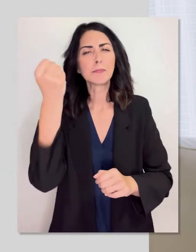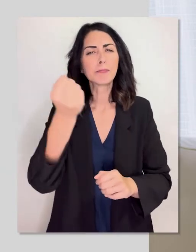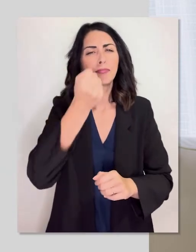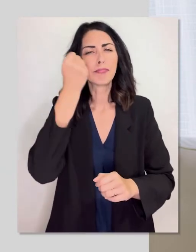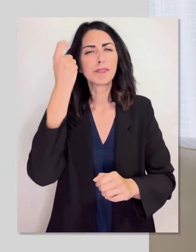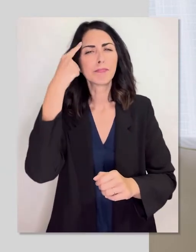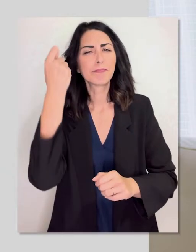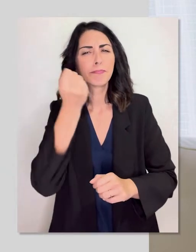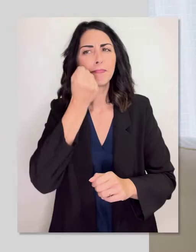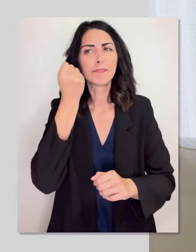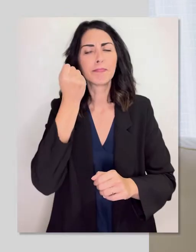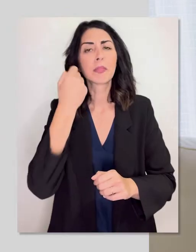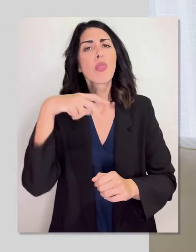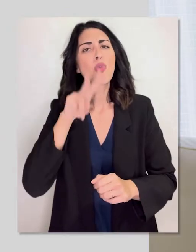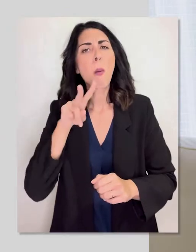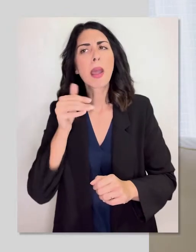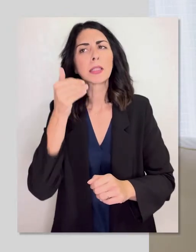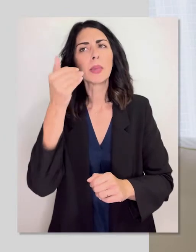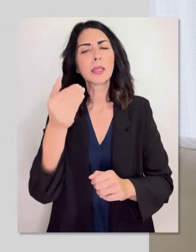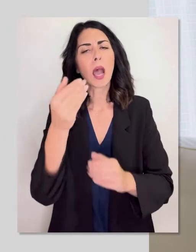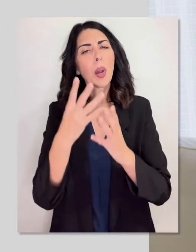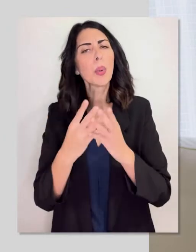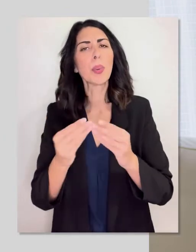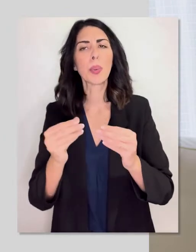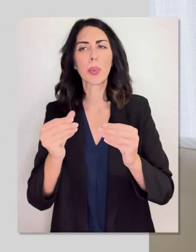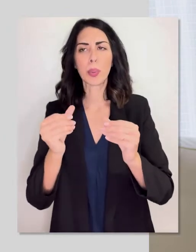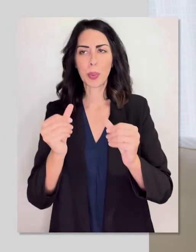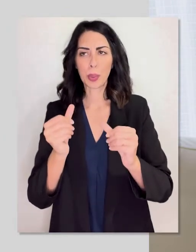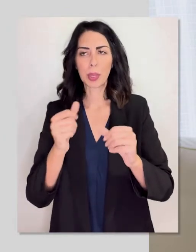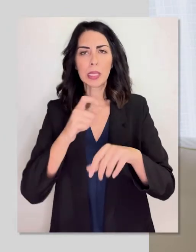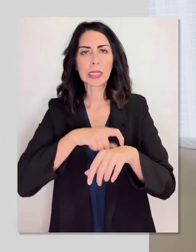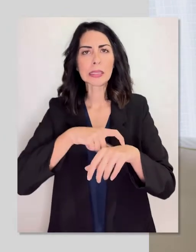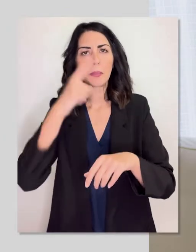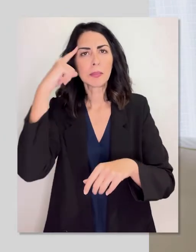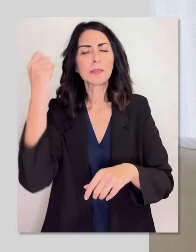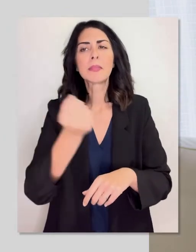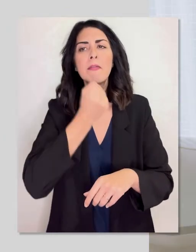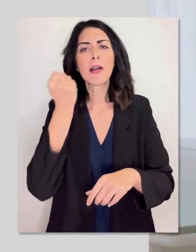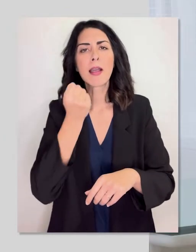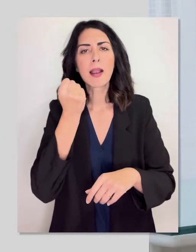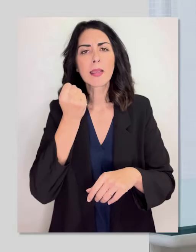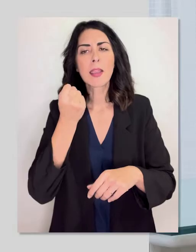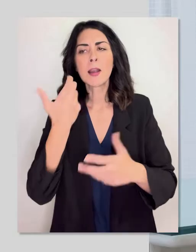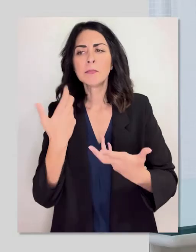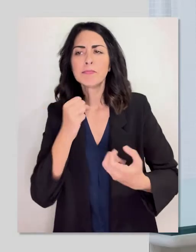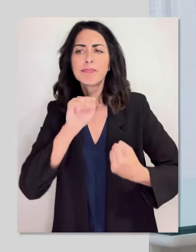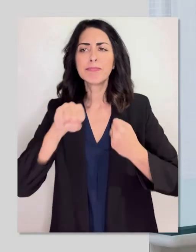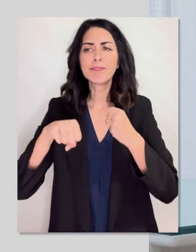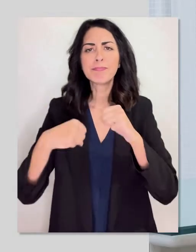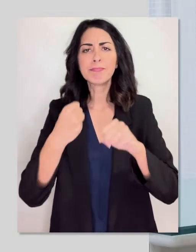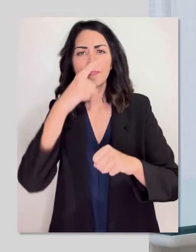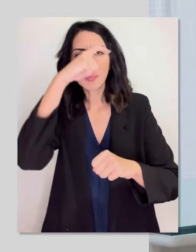2 days later you're fine, and with that headache you have some trouble functioning, maybe a